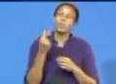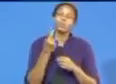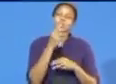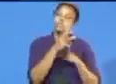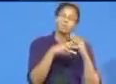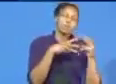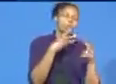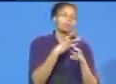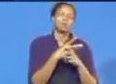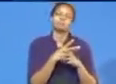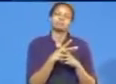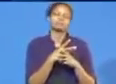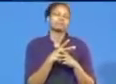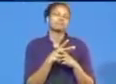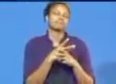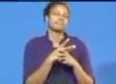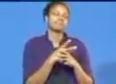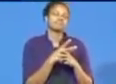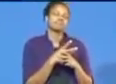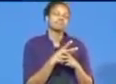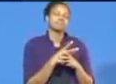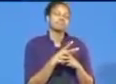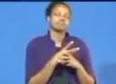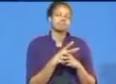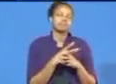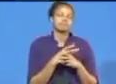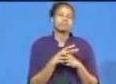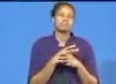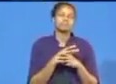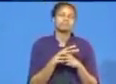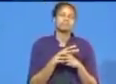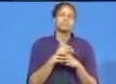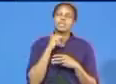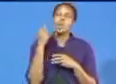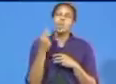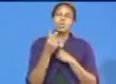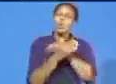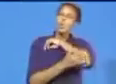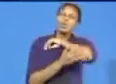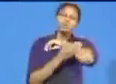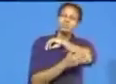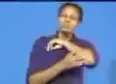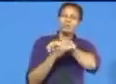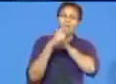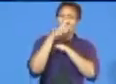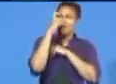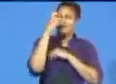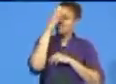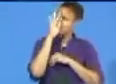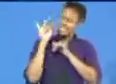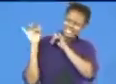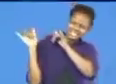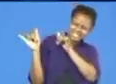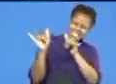need fixing, not only as countries. Because God, the same